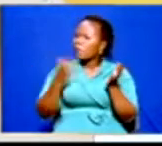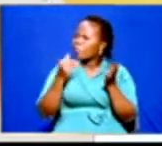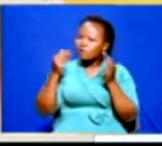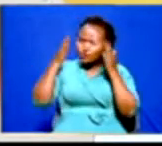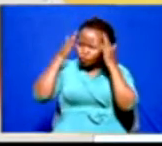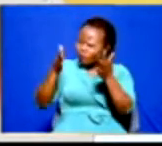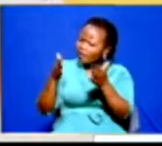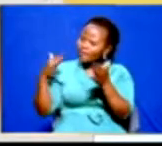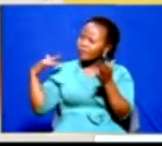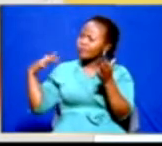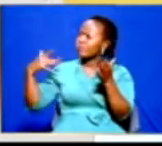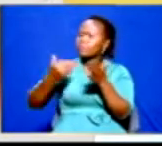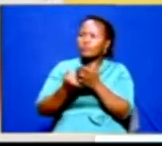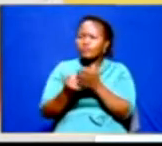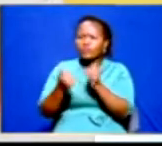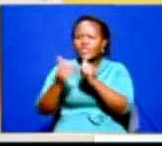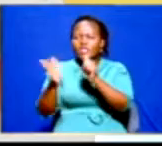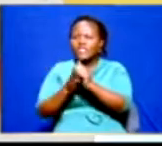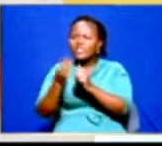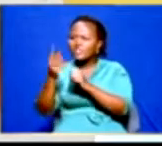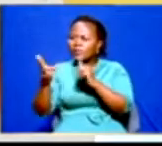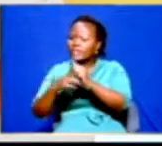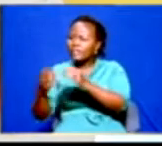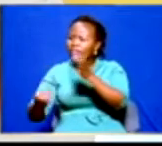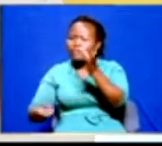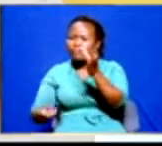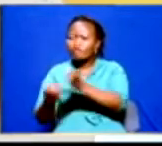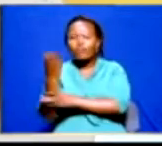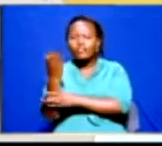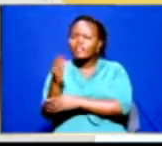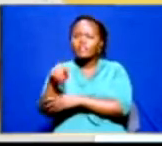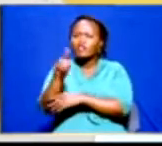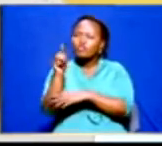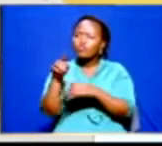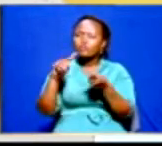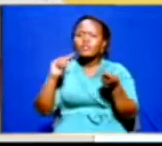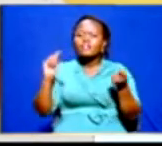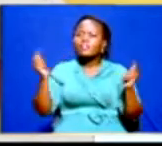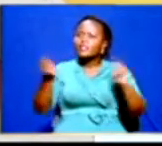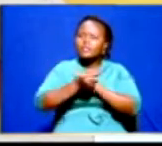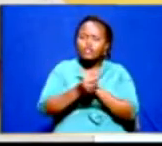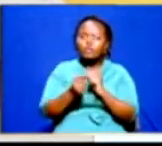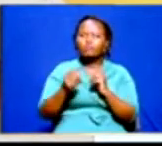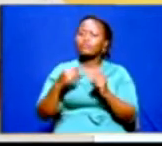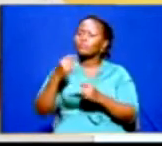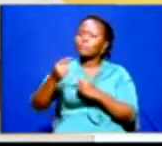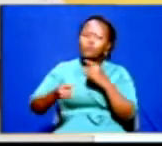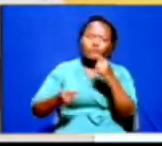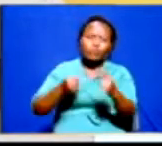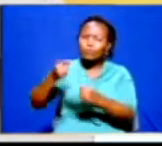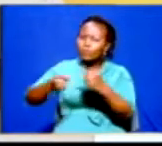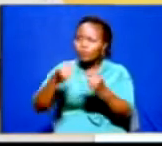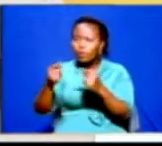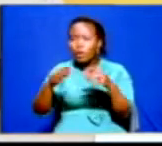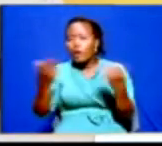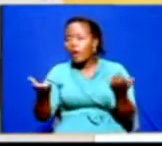Is it 1927 when it was founded? How have you seen this transition? What would you say has been the biggest milestone in